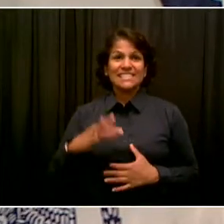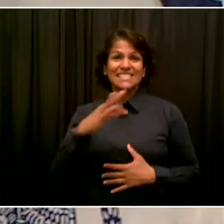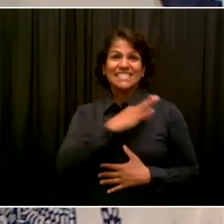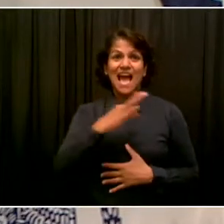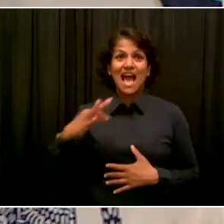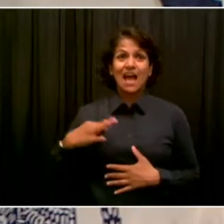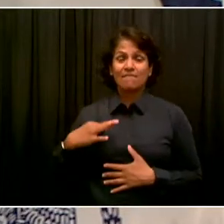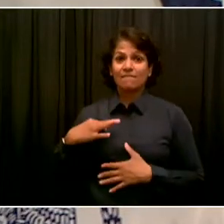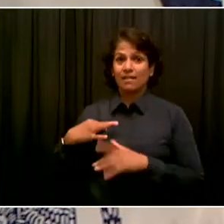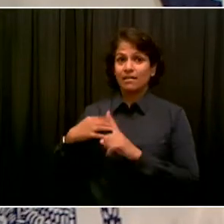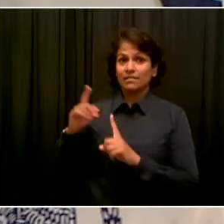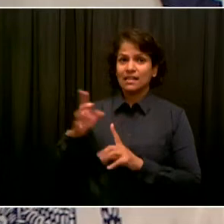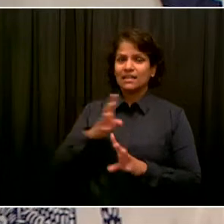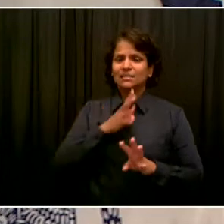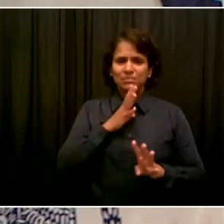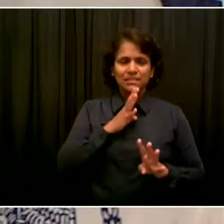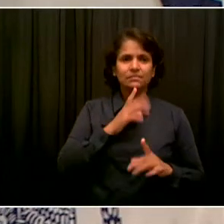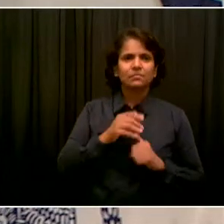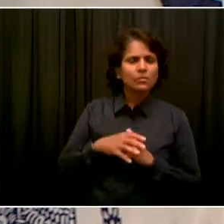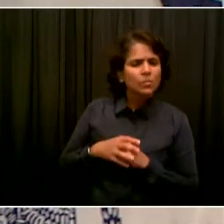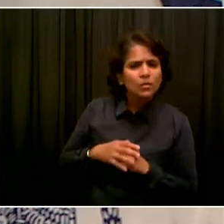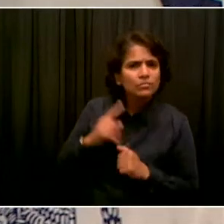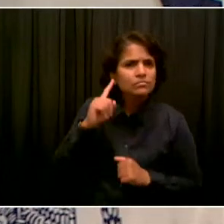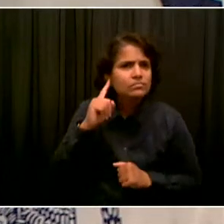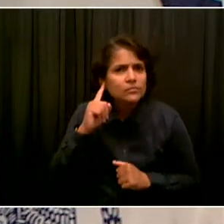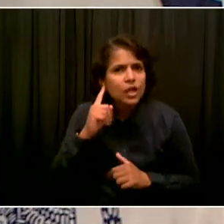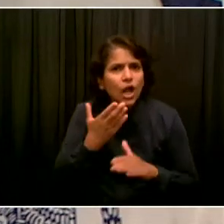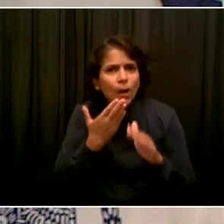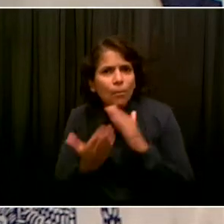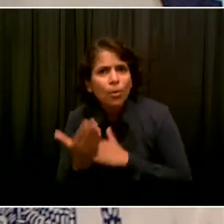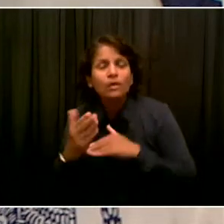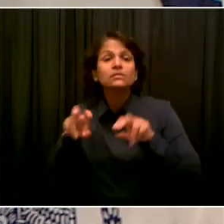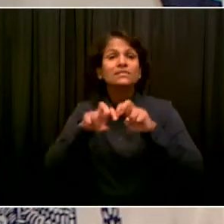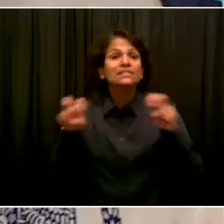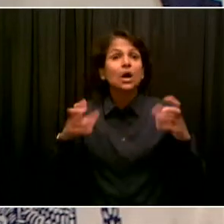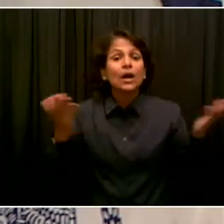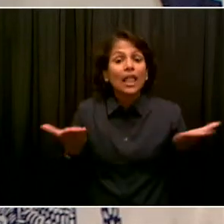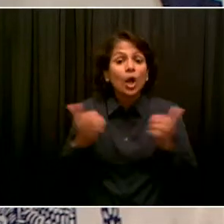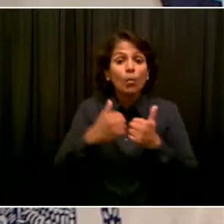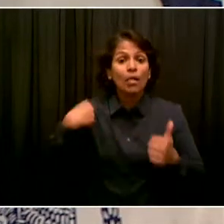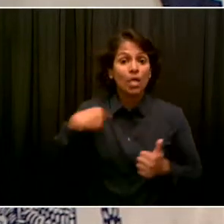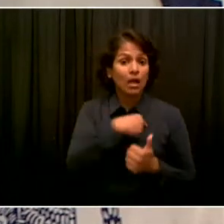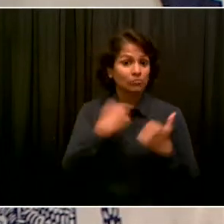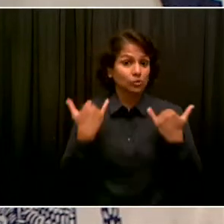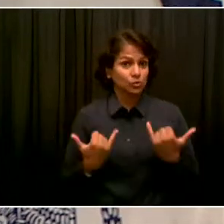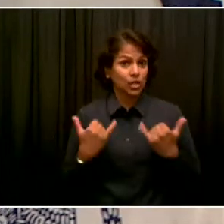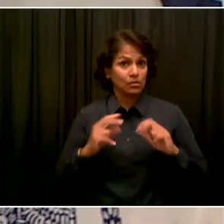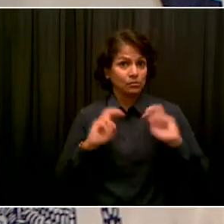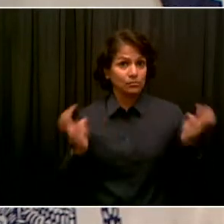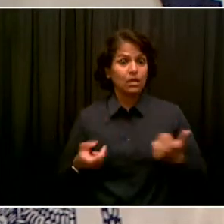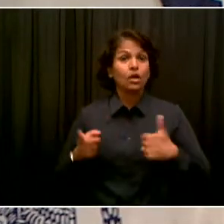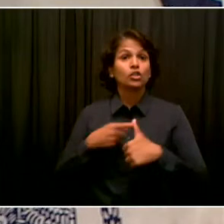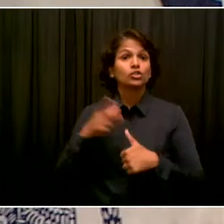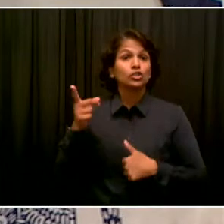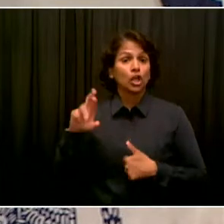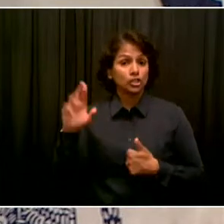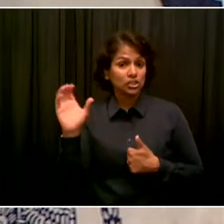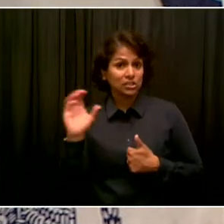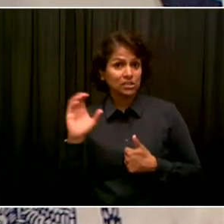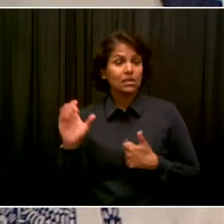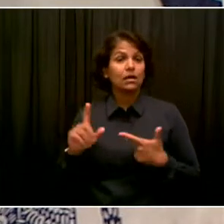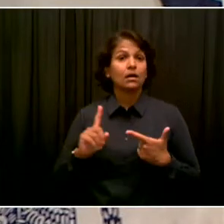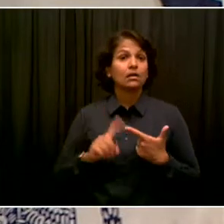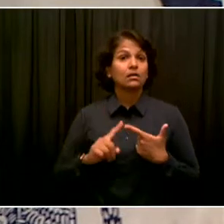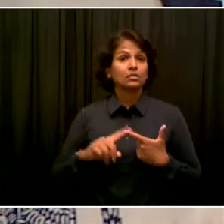Good morning. We will now begin our Q&A. As a reminder, we are joined by Dr. Dave Chokshi, Dr. Mitch